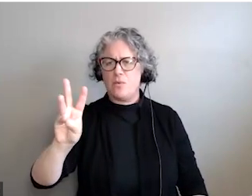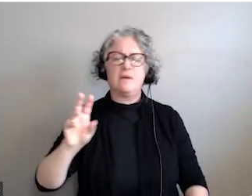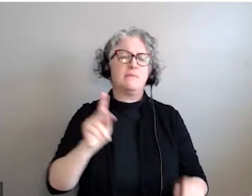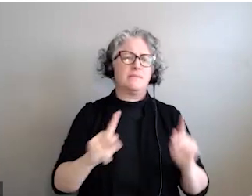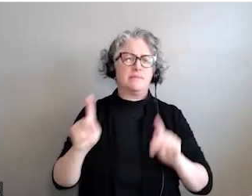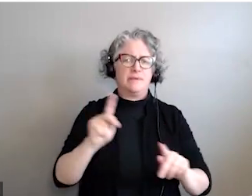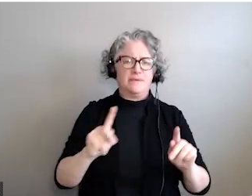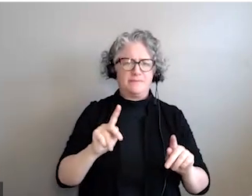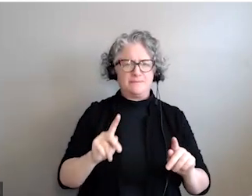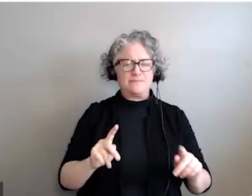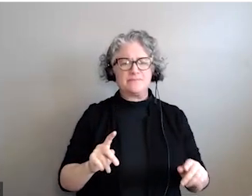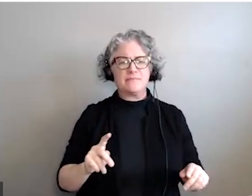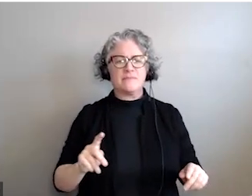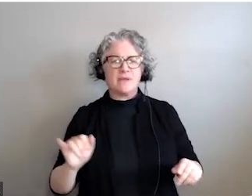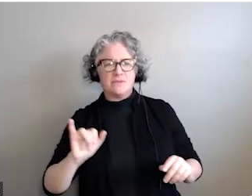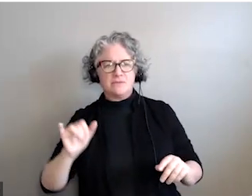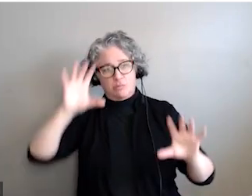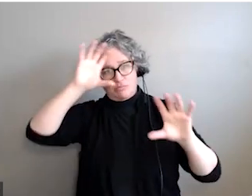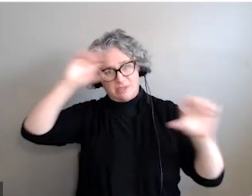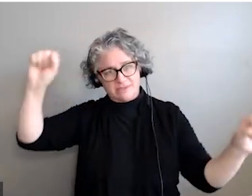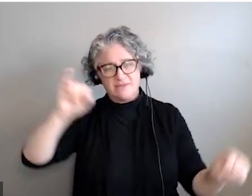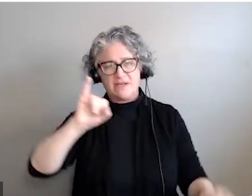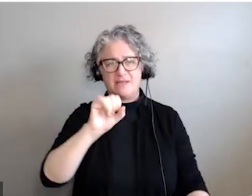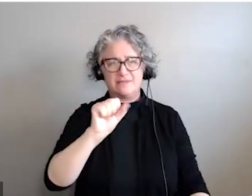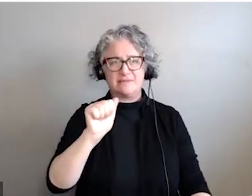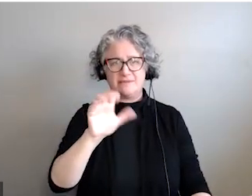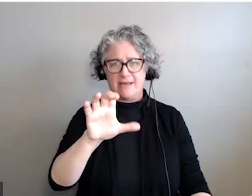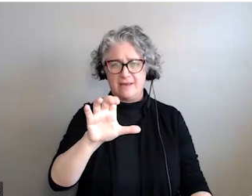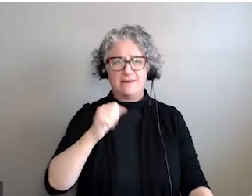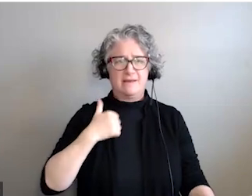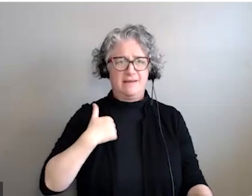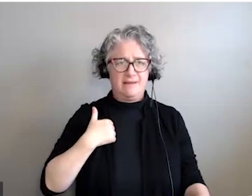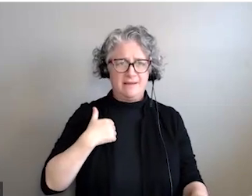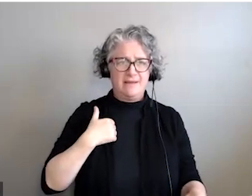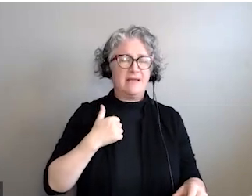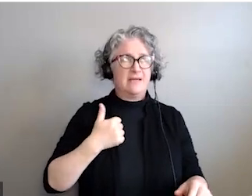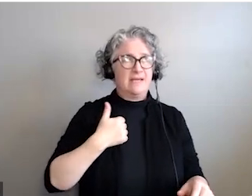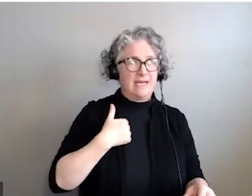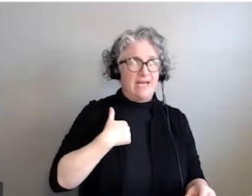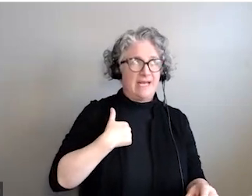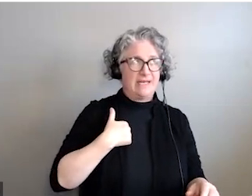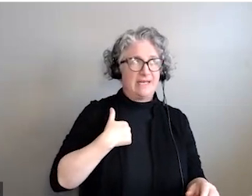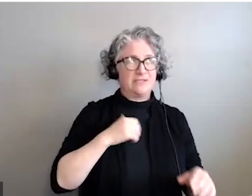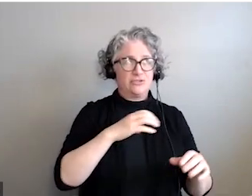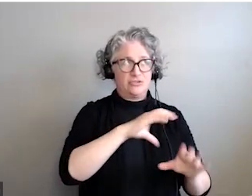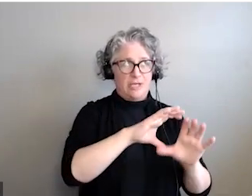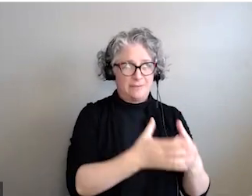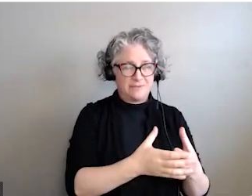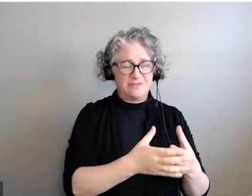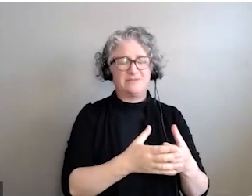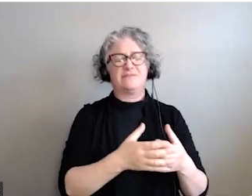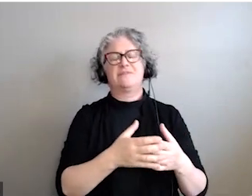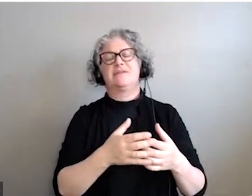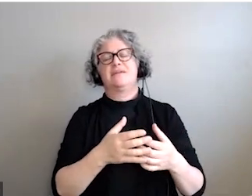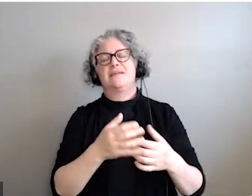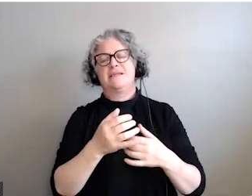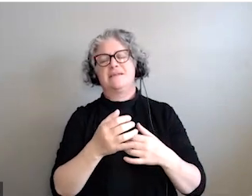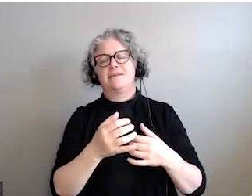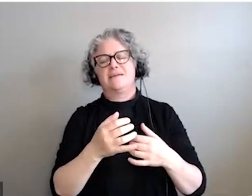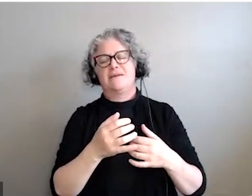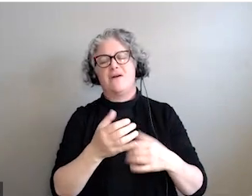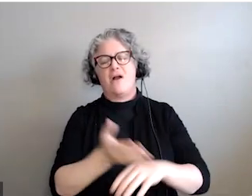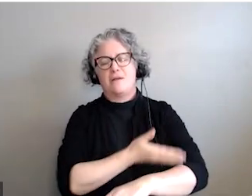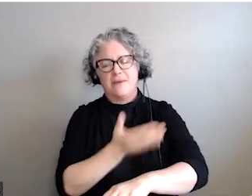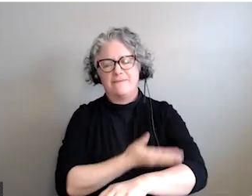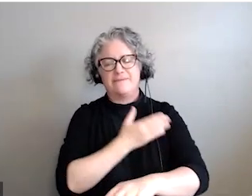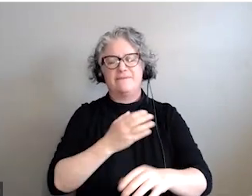for Isaac Canada, the Canadian chapter of the International Society for Augmentative and Alternative Communication. Today, I am